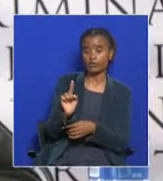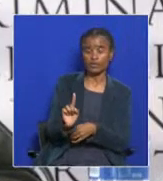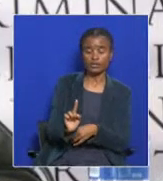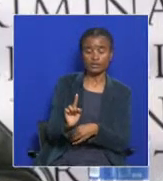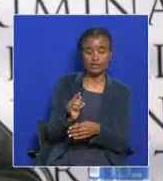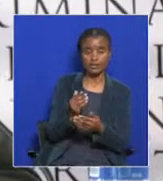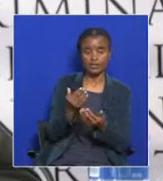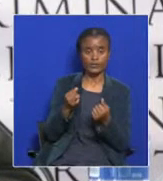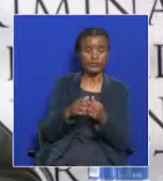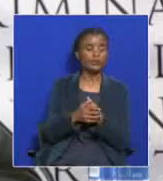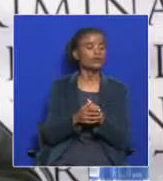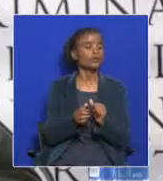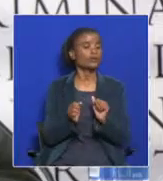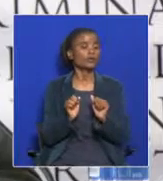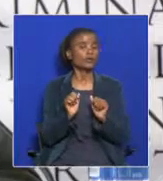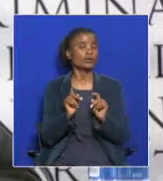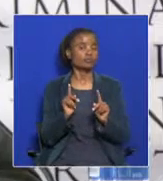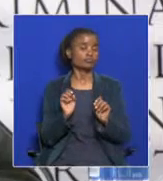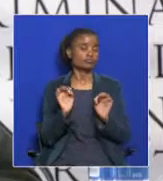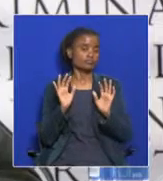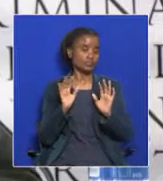Chair and commissioners,